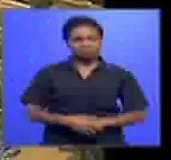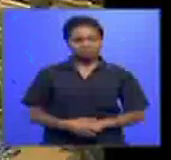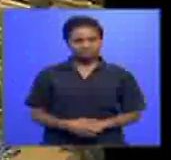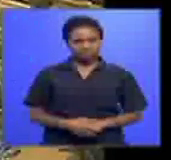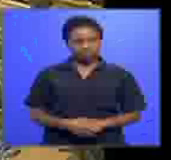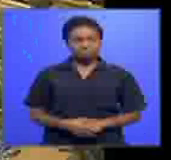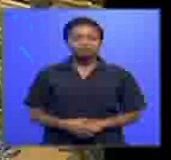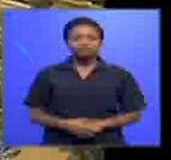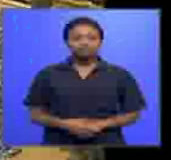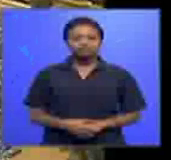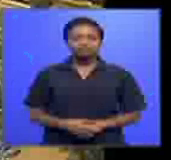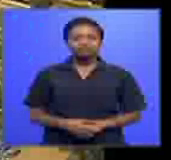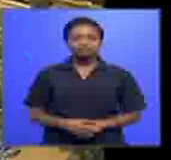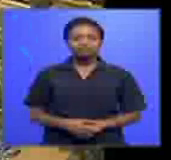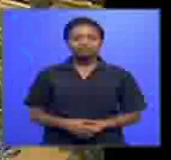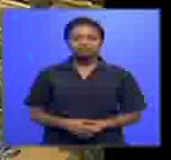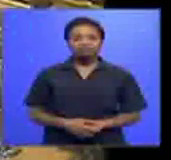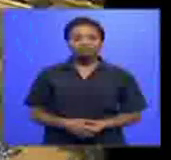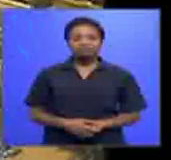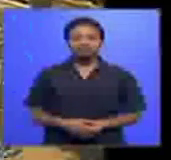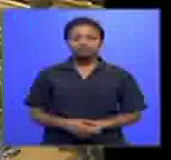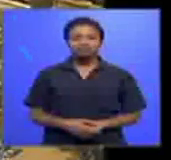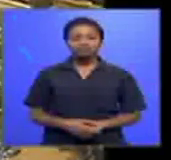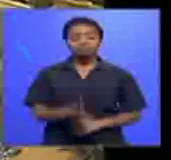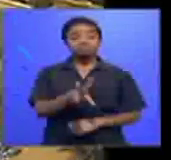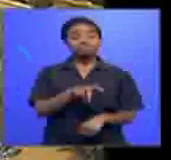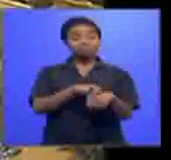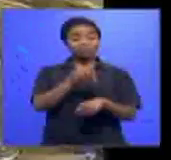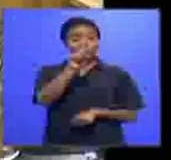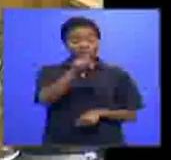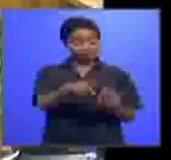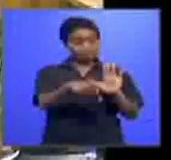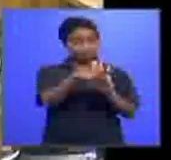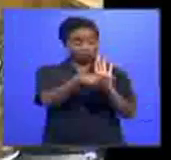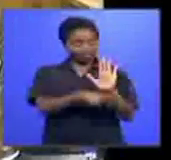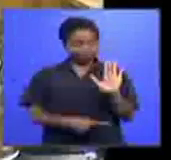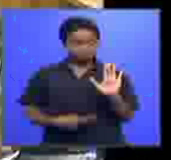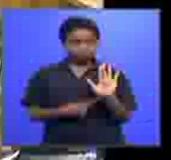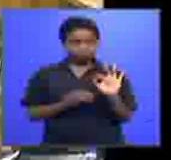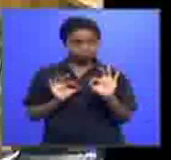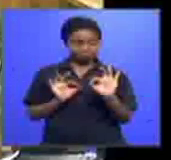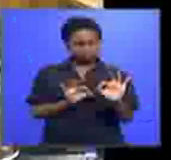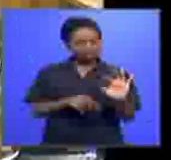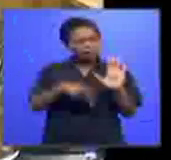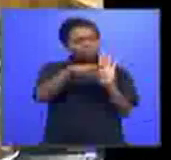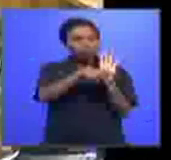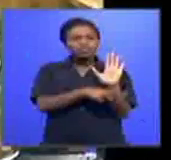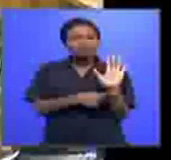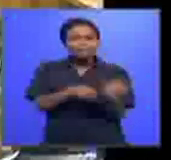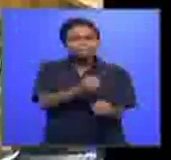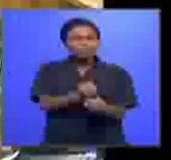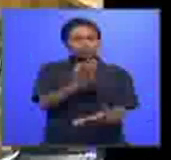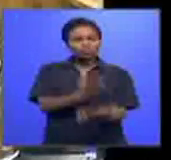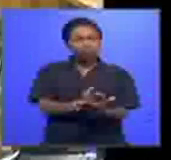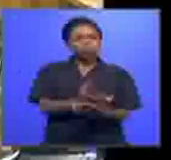requires that we have suitable tax policies to generate sufficient revenue to pay